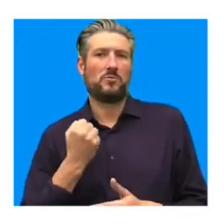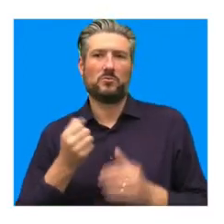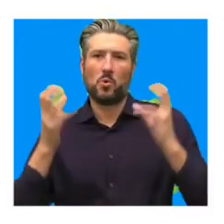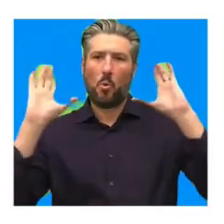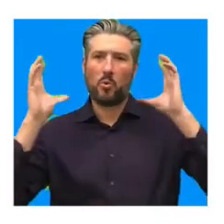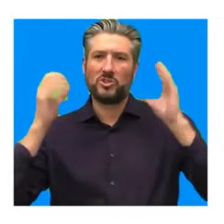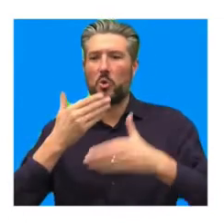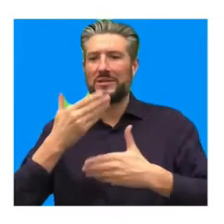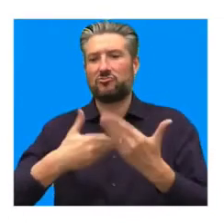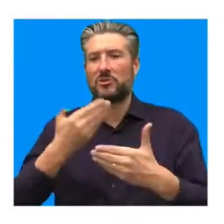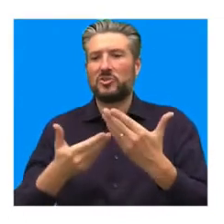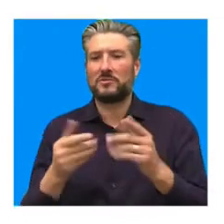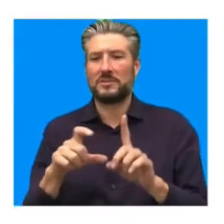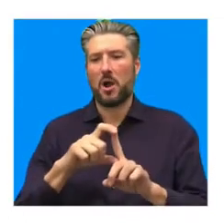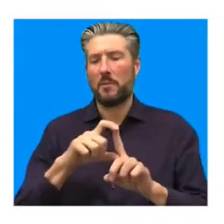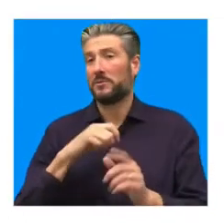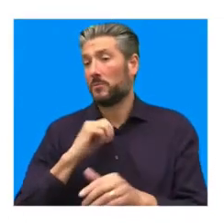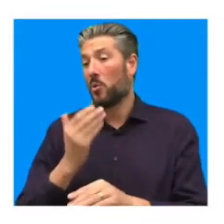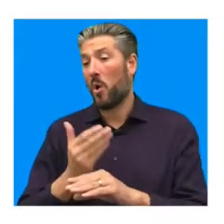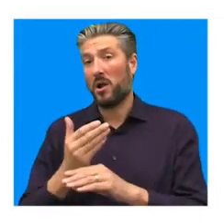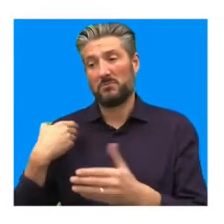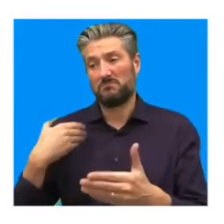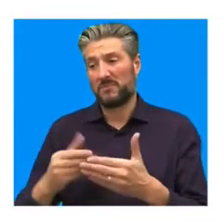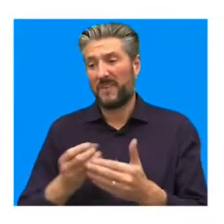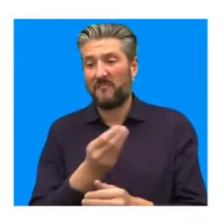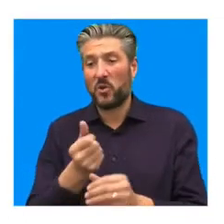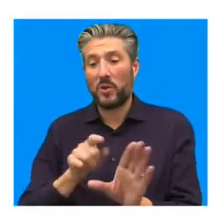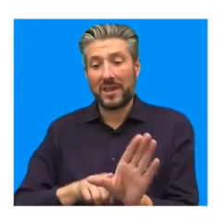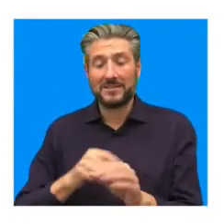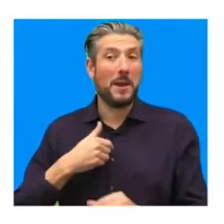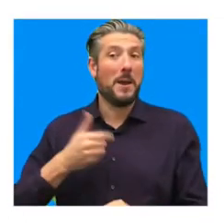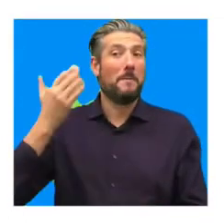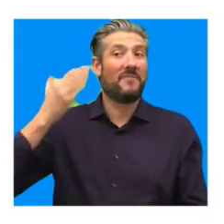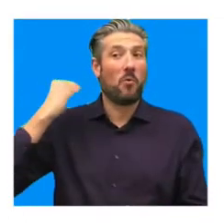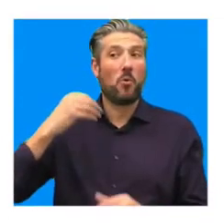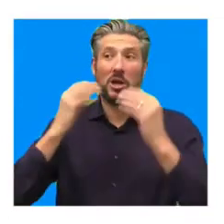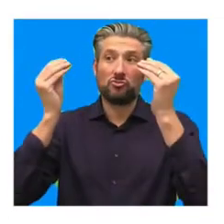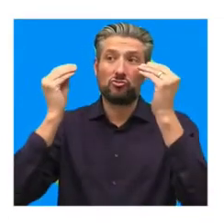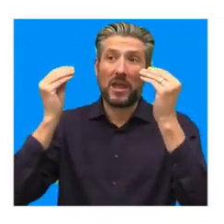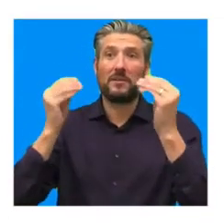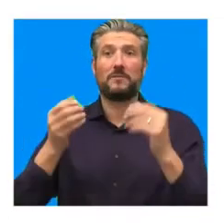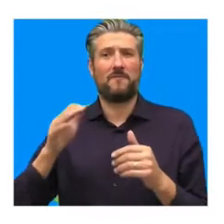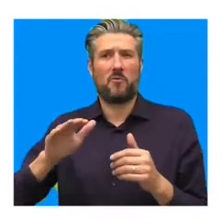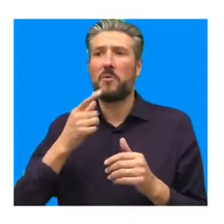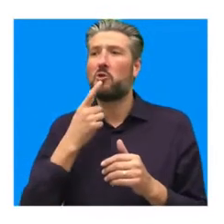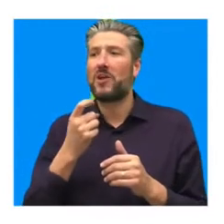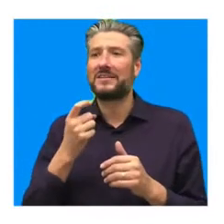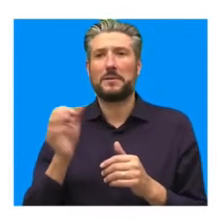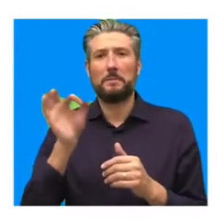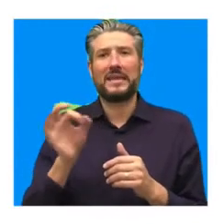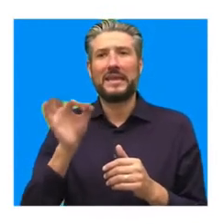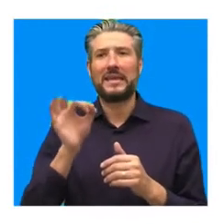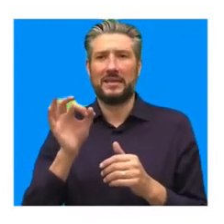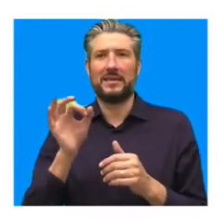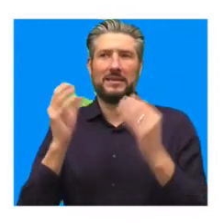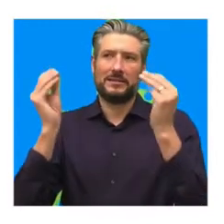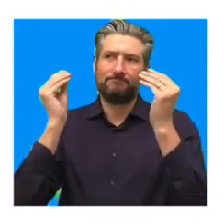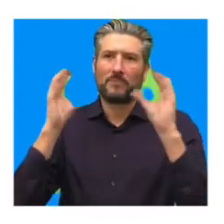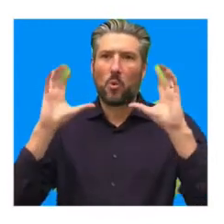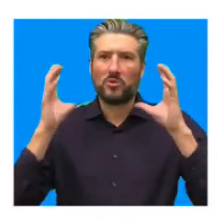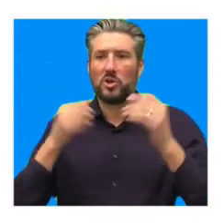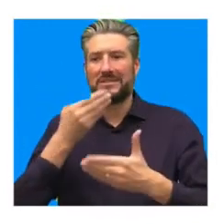content for a couple of years now, and before that trained in audio description at Red Beam Media. Thank you. Kathy, do you want to go next?